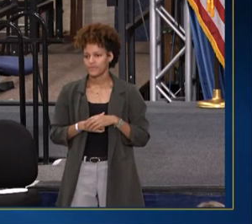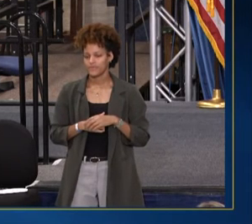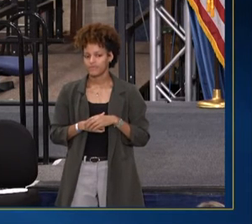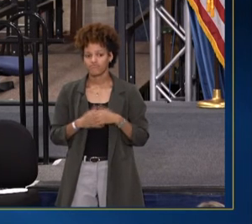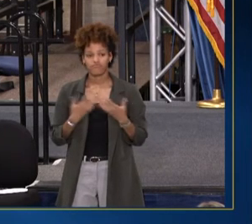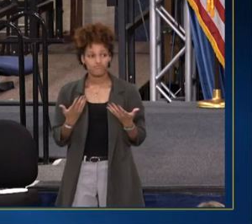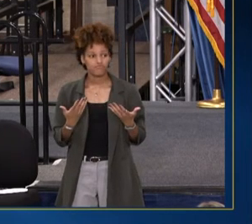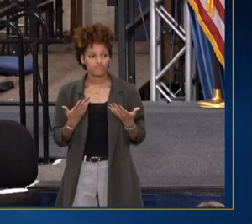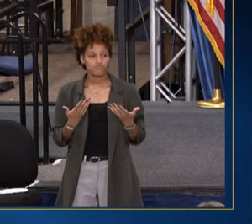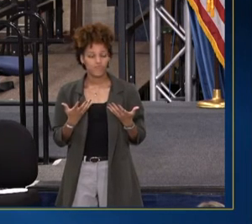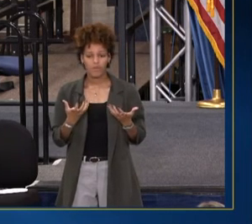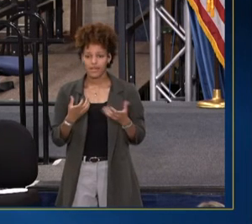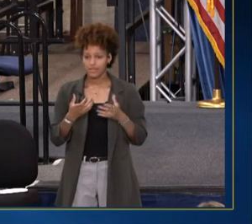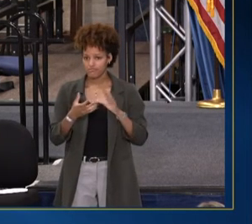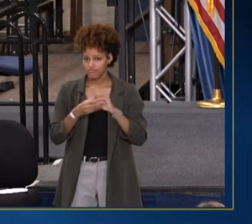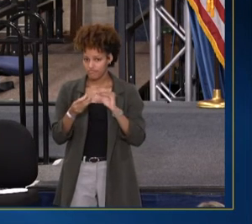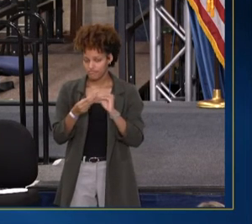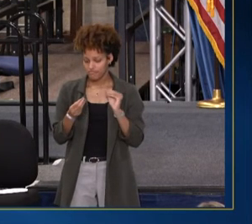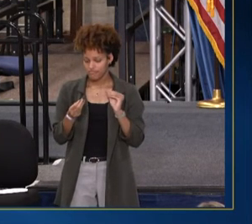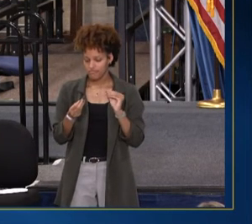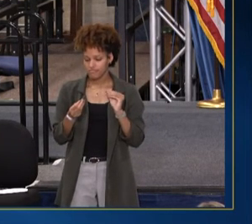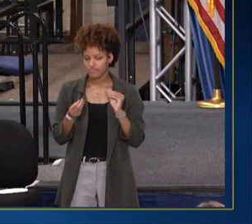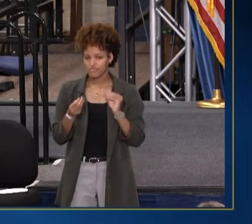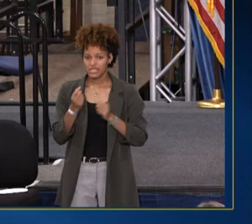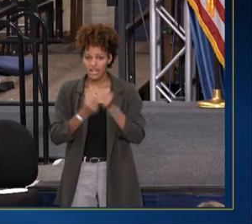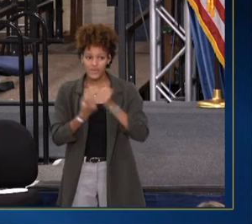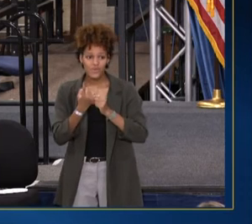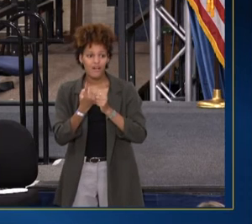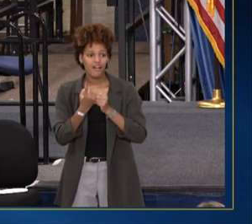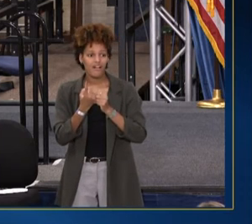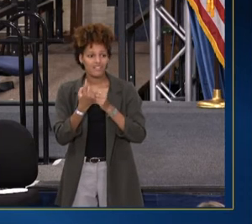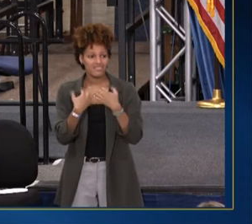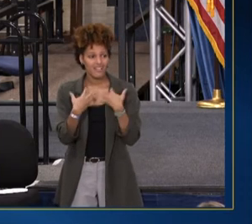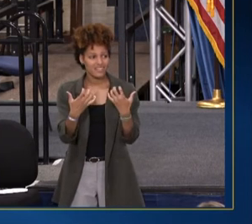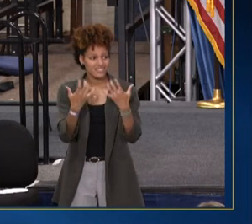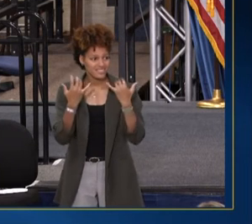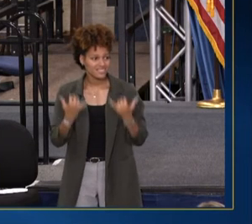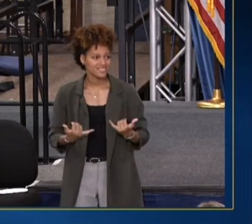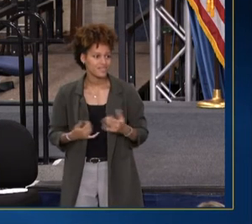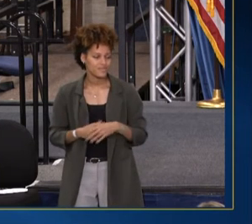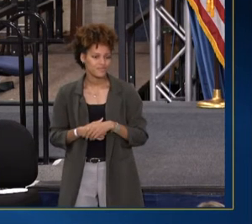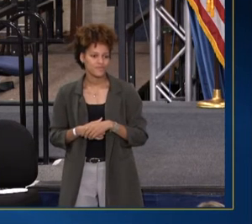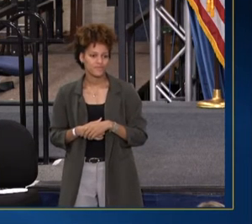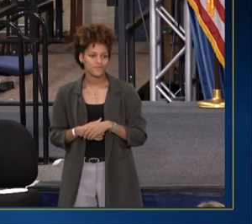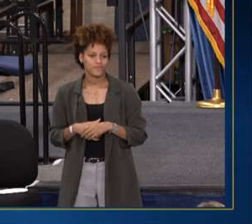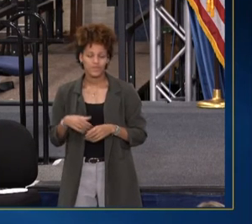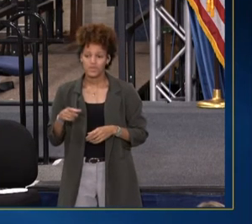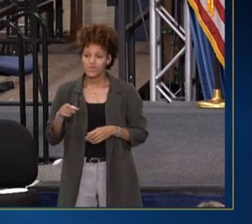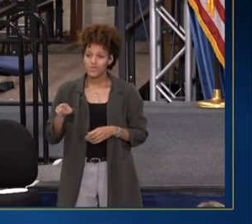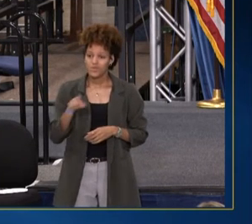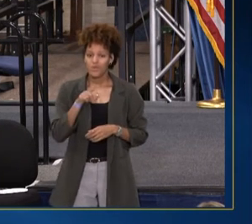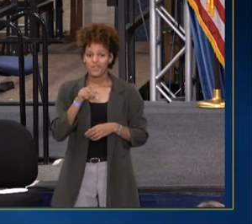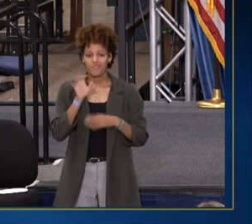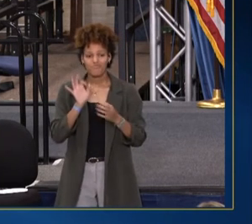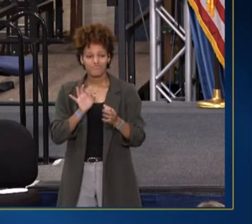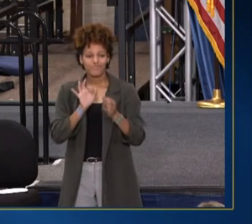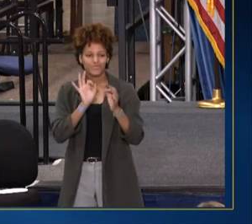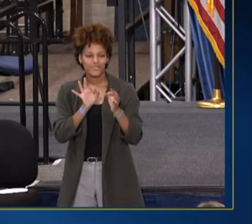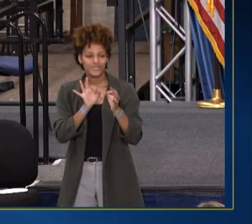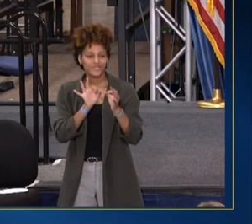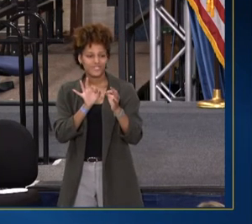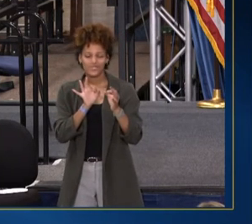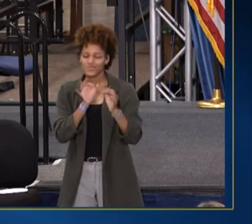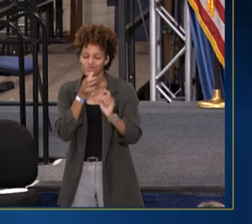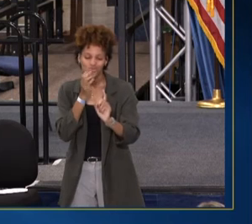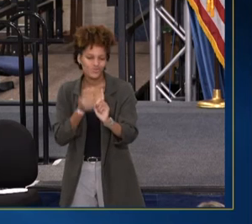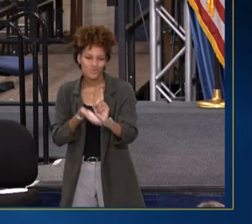So I do want to say to everyone in front of me here today, you are perfect just as